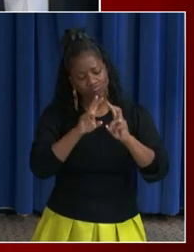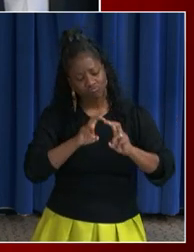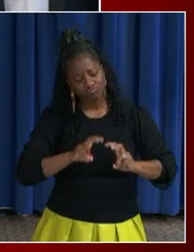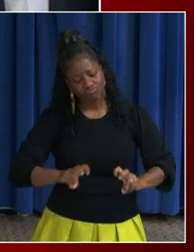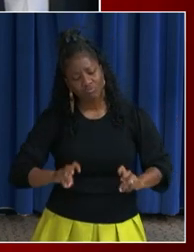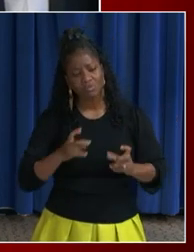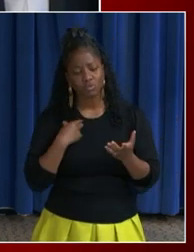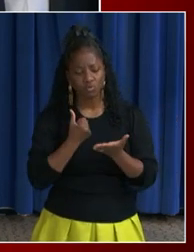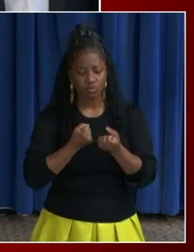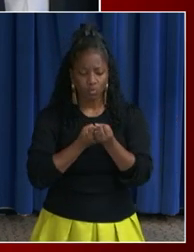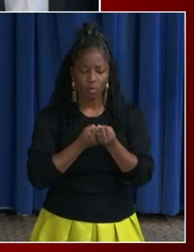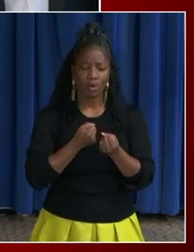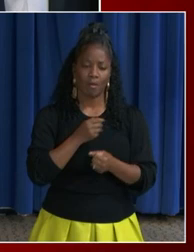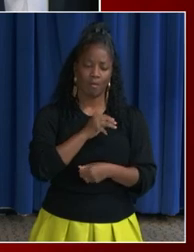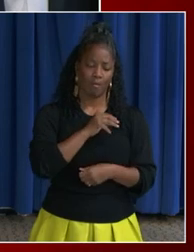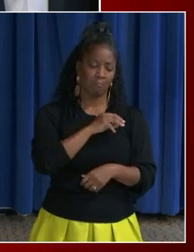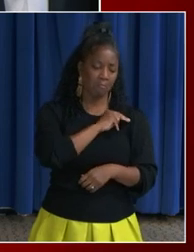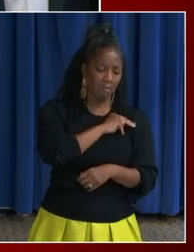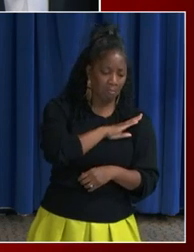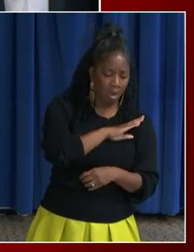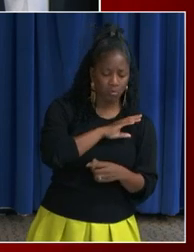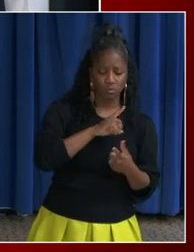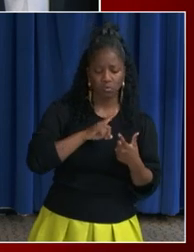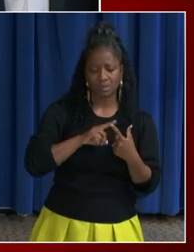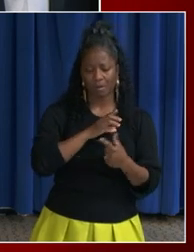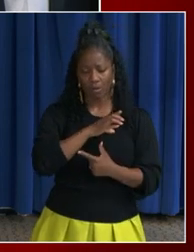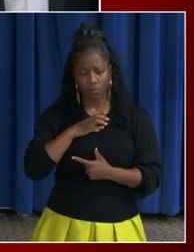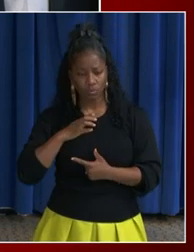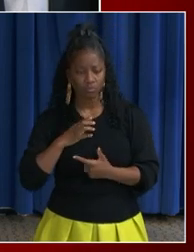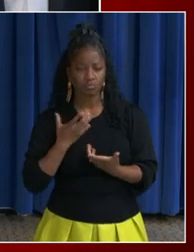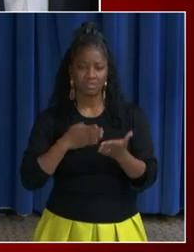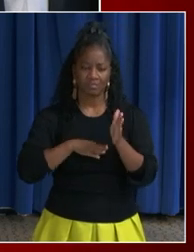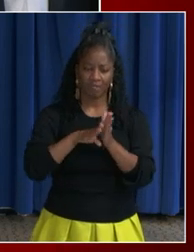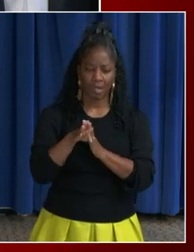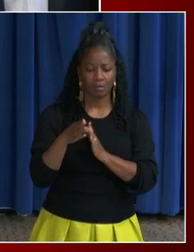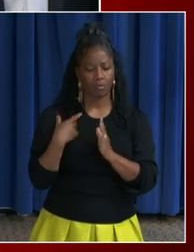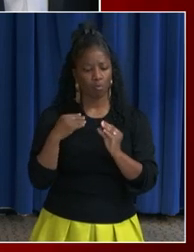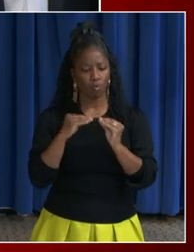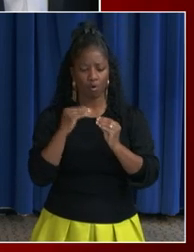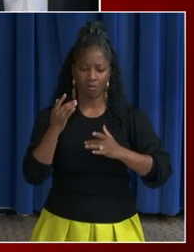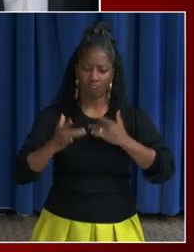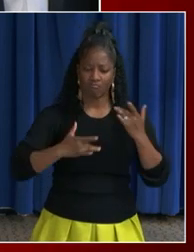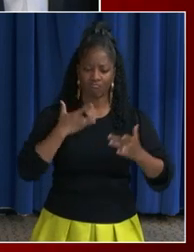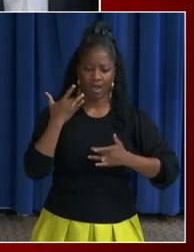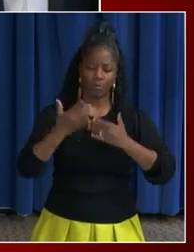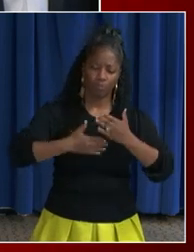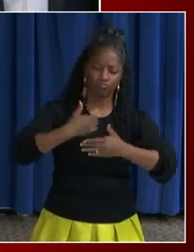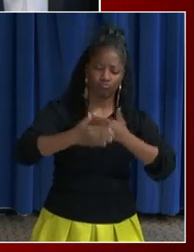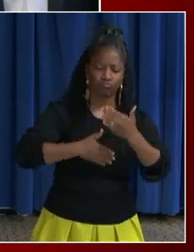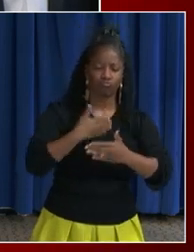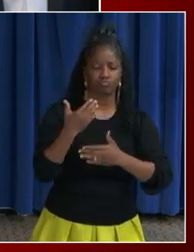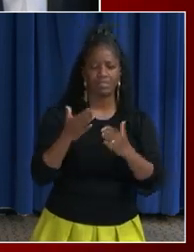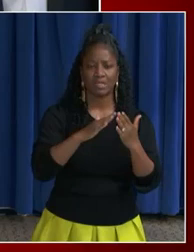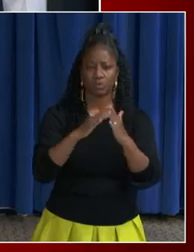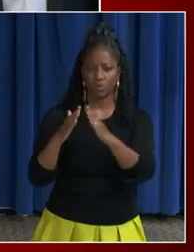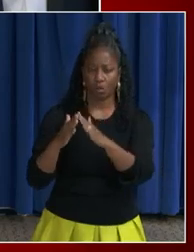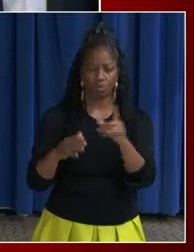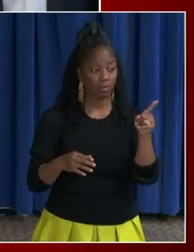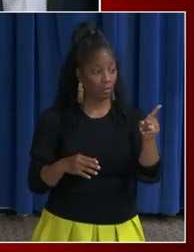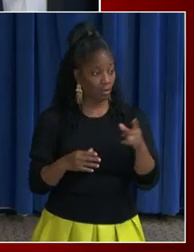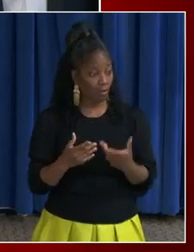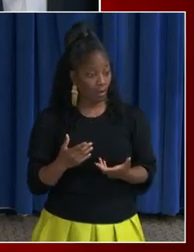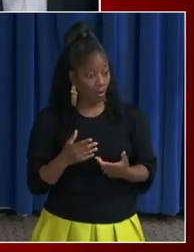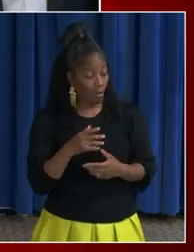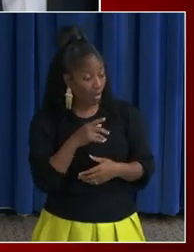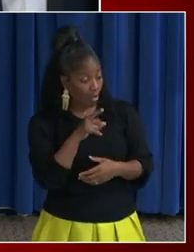necessary to support the mayor and council in developing a stronger downtown post-pandemic. Mayor, is there anything you can say there in terms